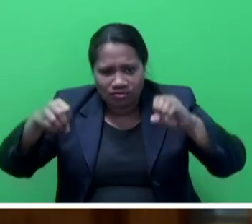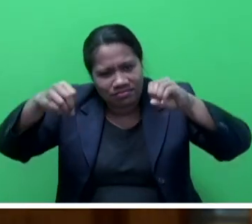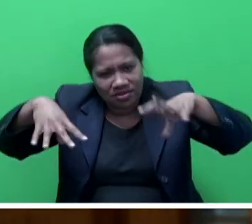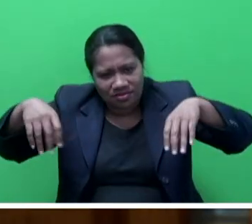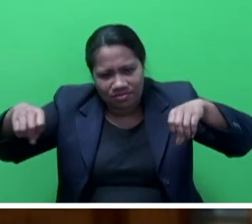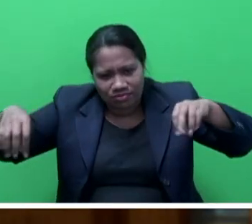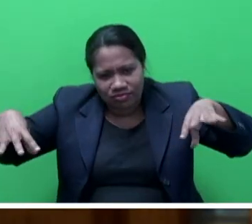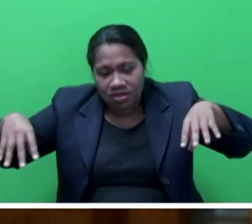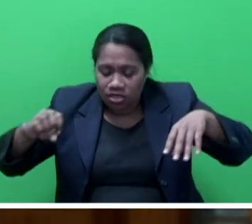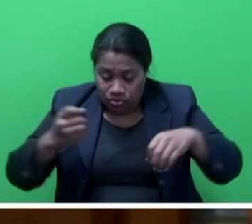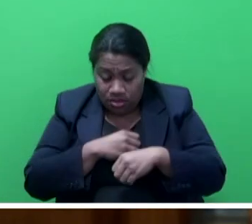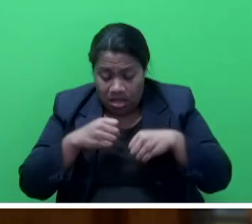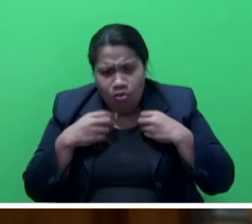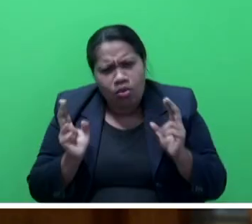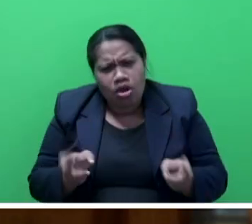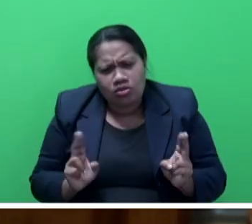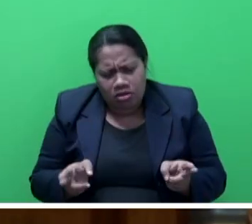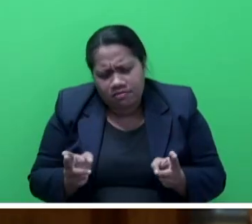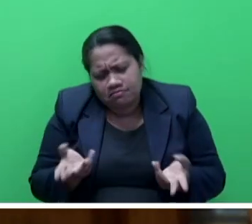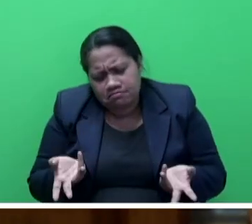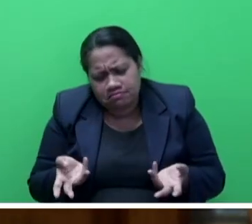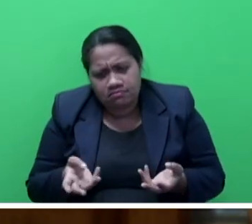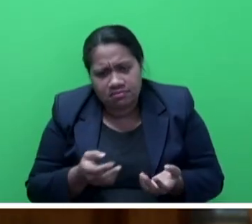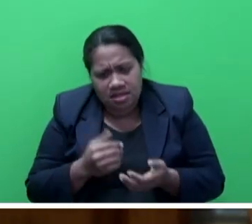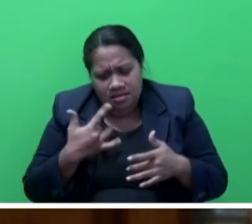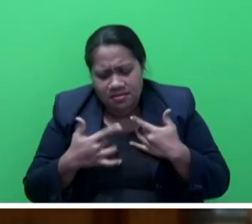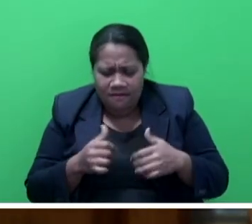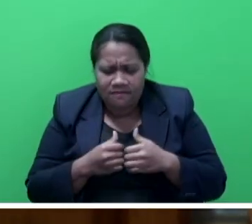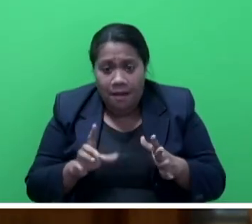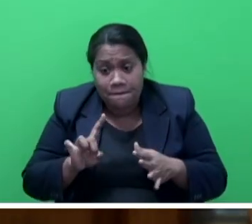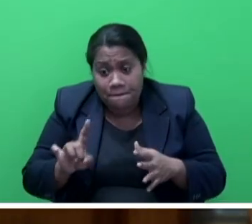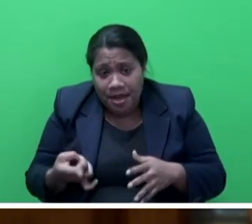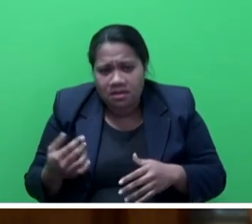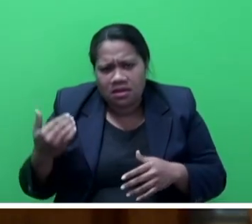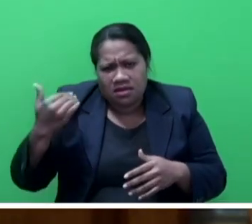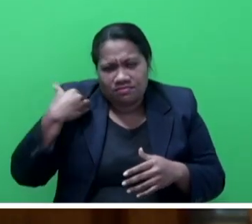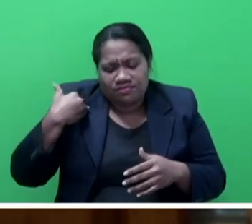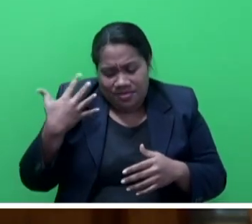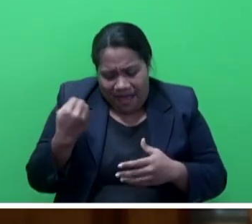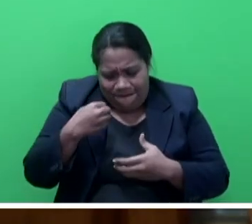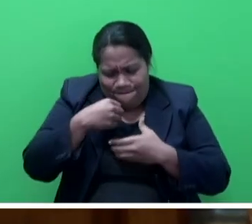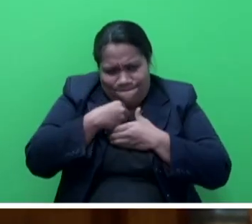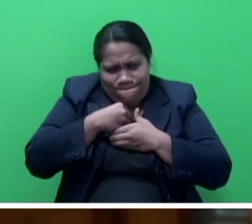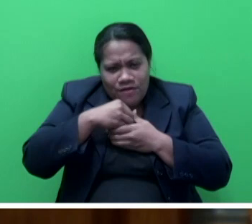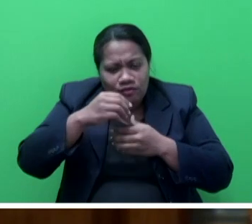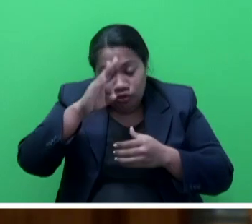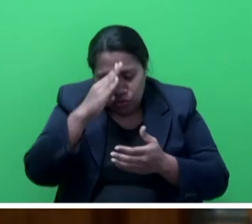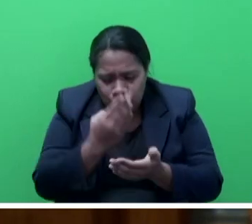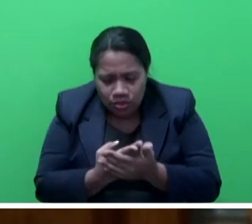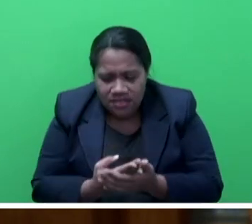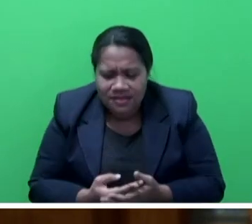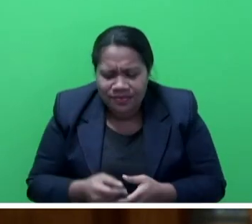begin. But the impact this has on our school children, I recall a week after TC Yasa, when I went to